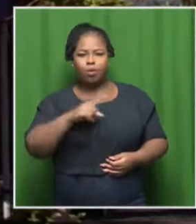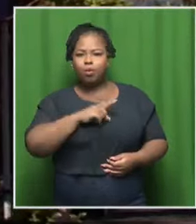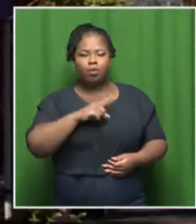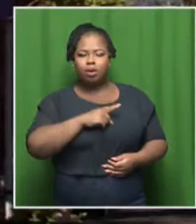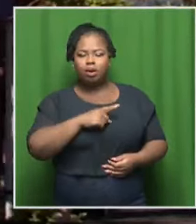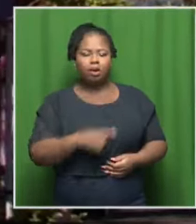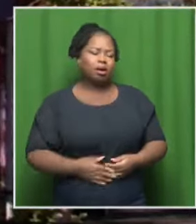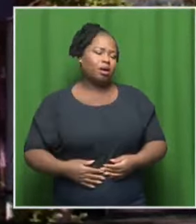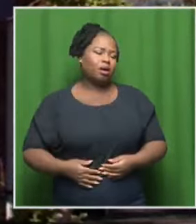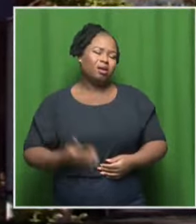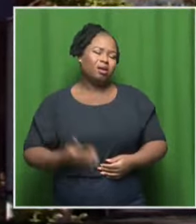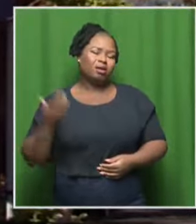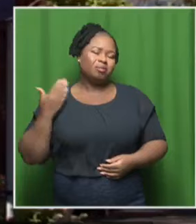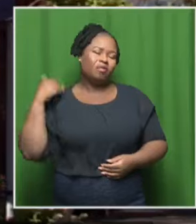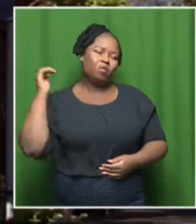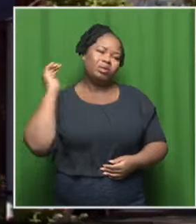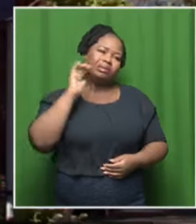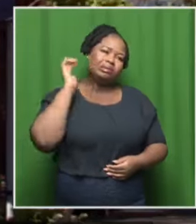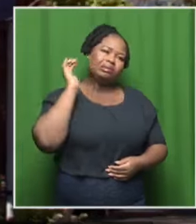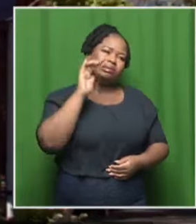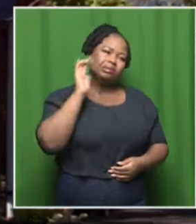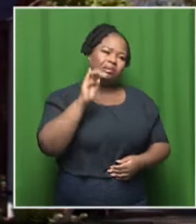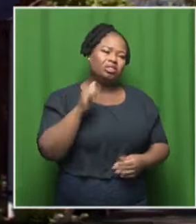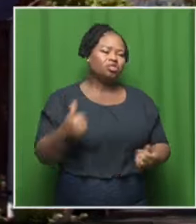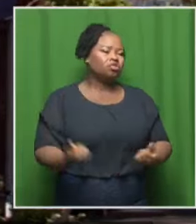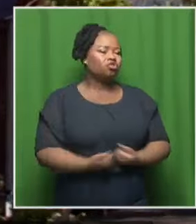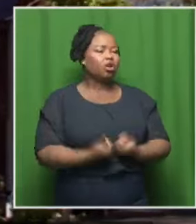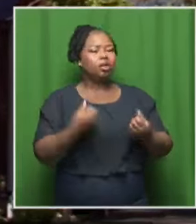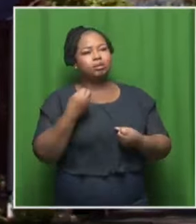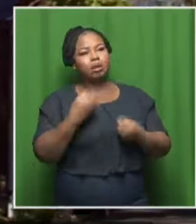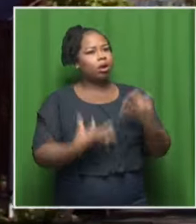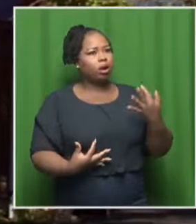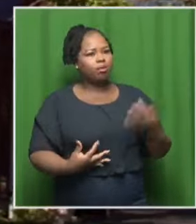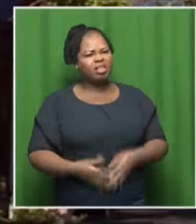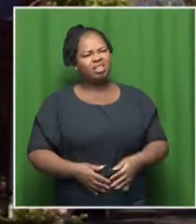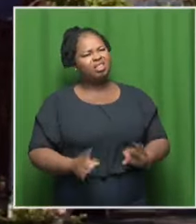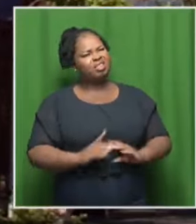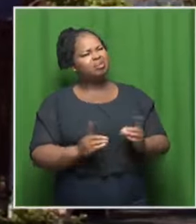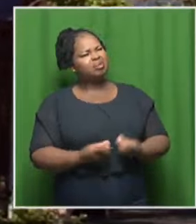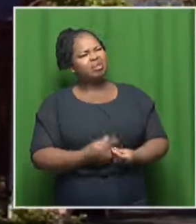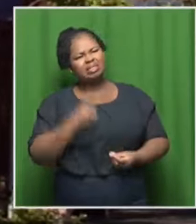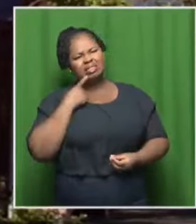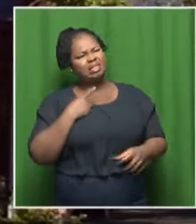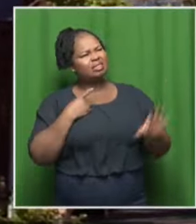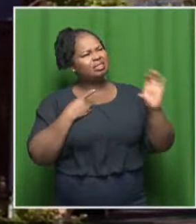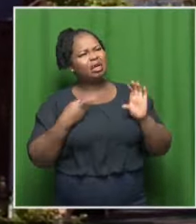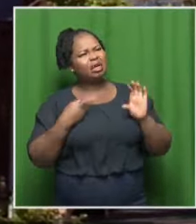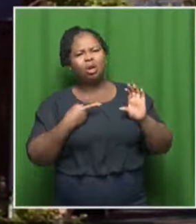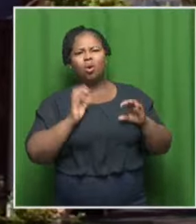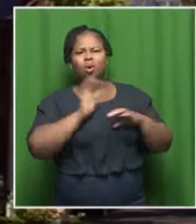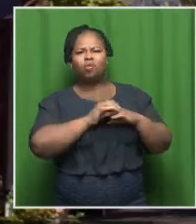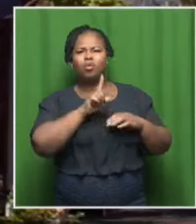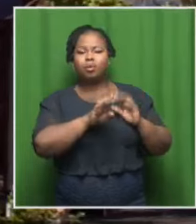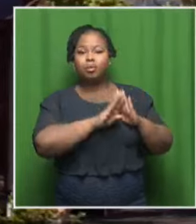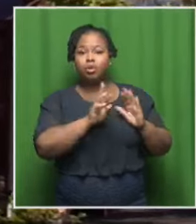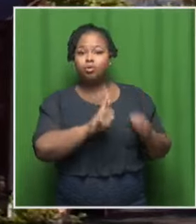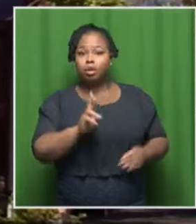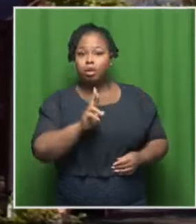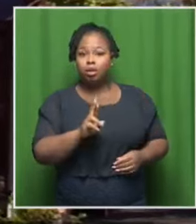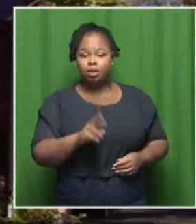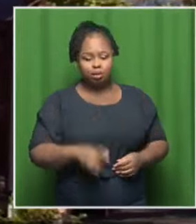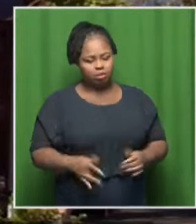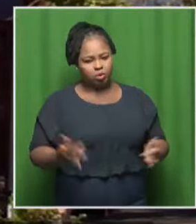raised so many challenges, and for the department to say they have not even utilized over a billion is really concerning. You look